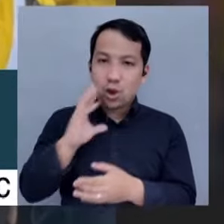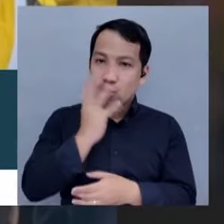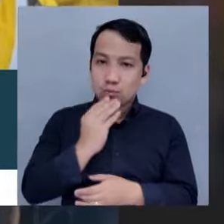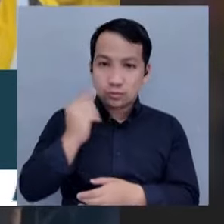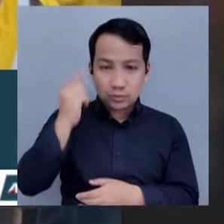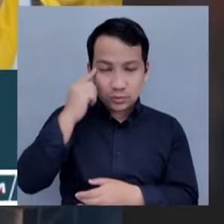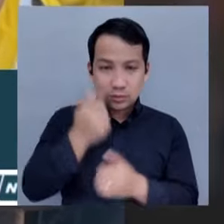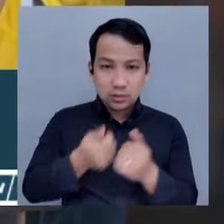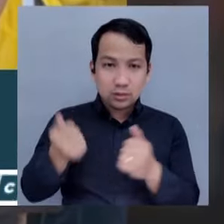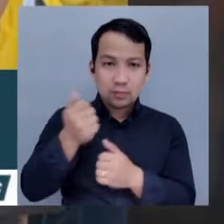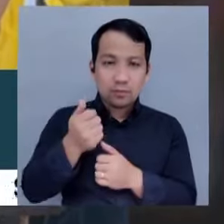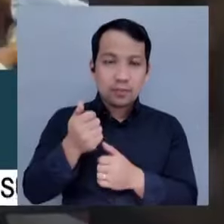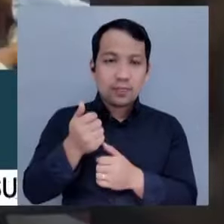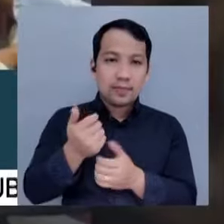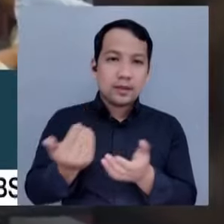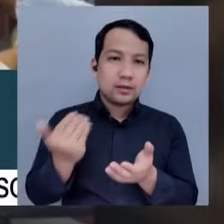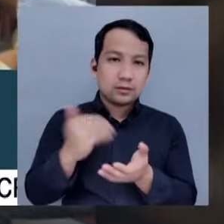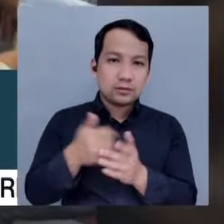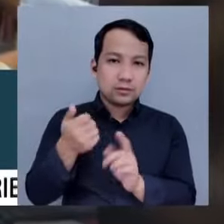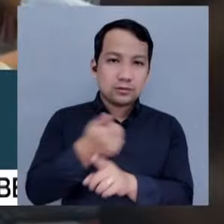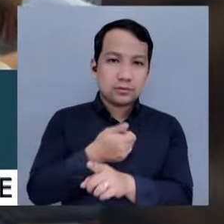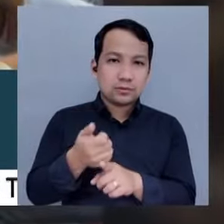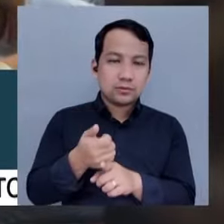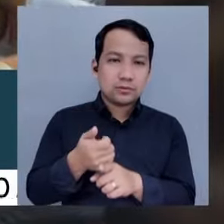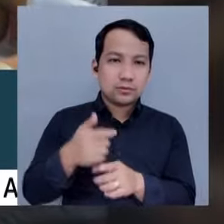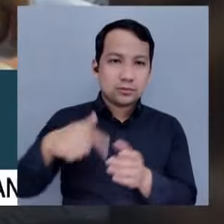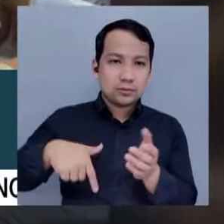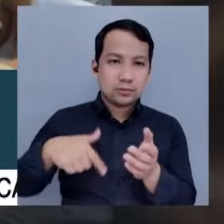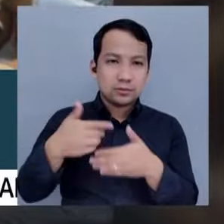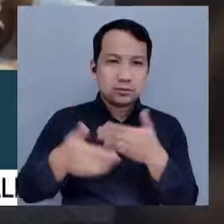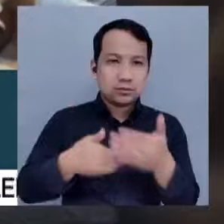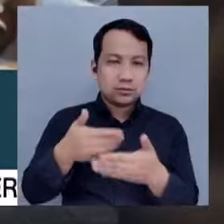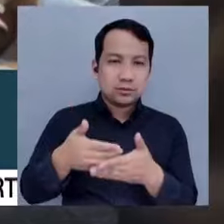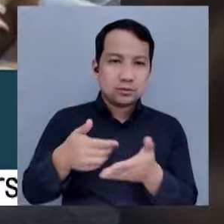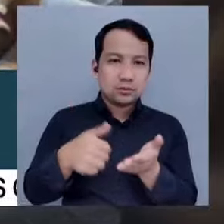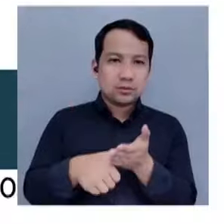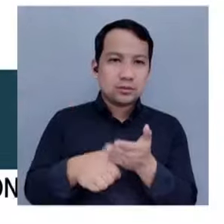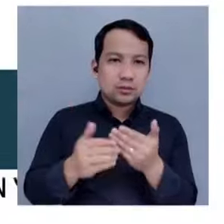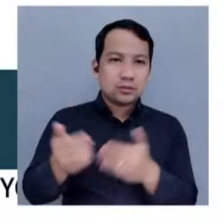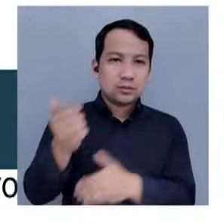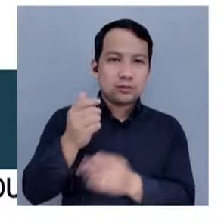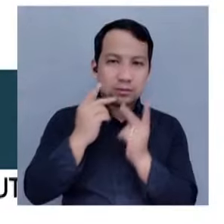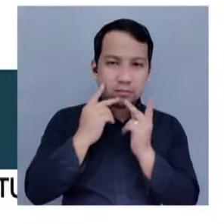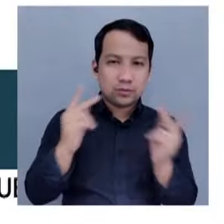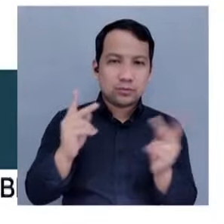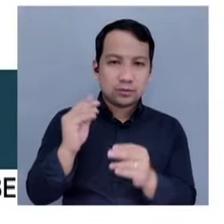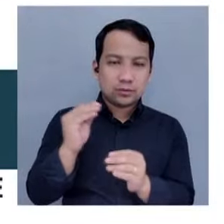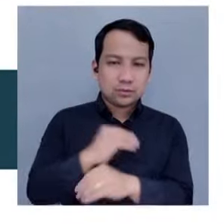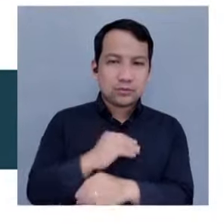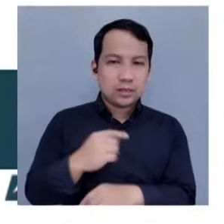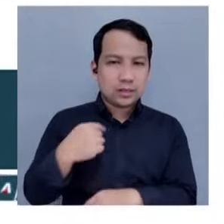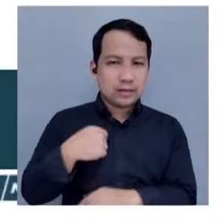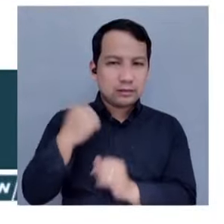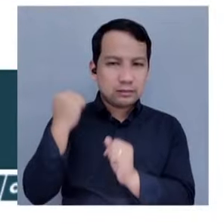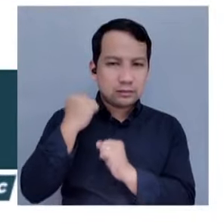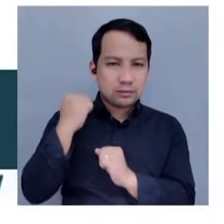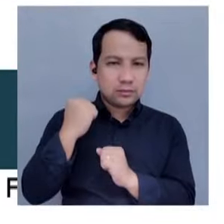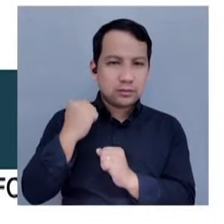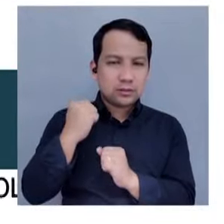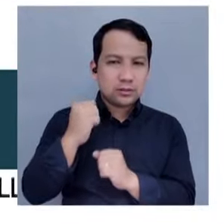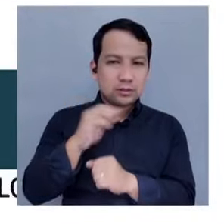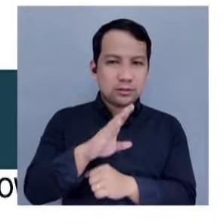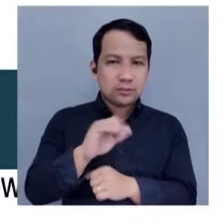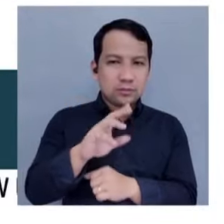the abusing the late registration process and eventually running for public office. I hope someone in Banban, at least one out